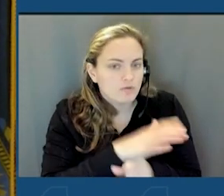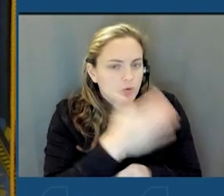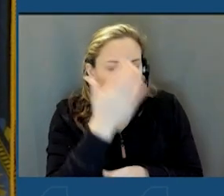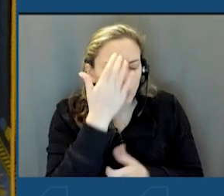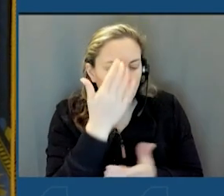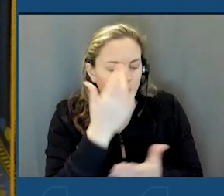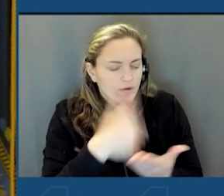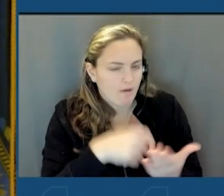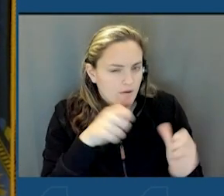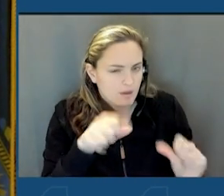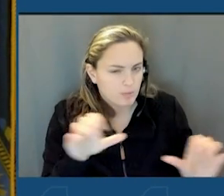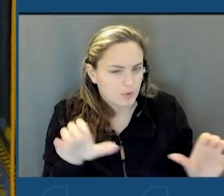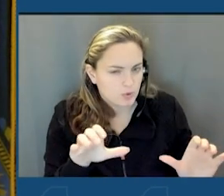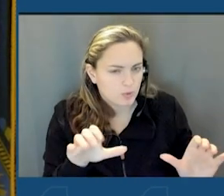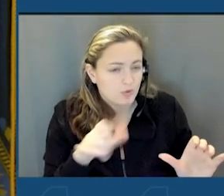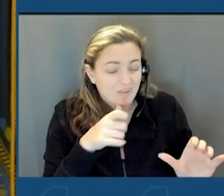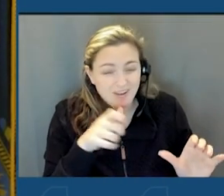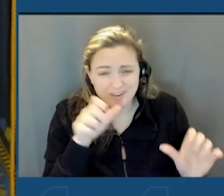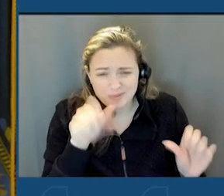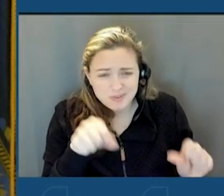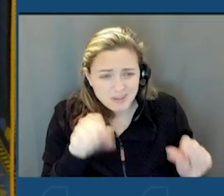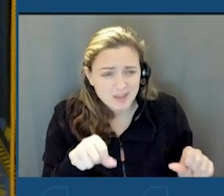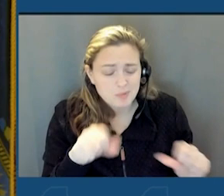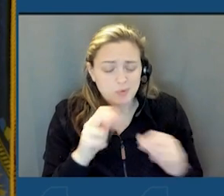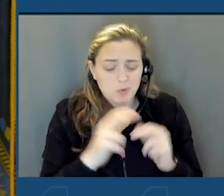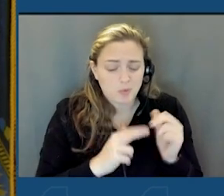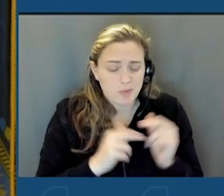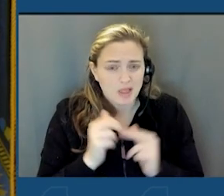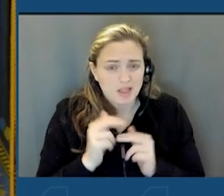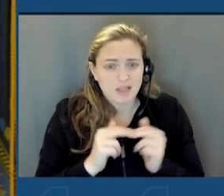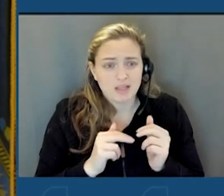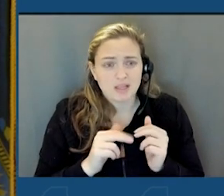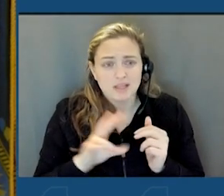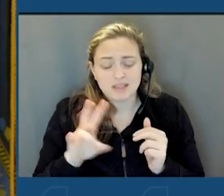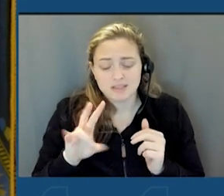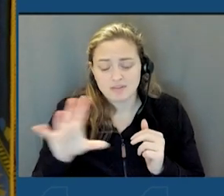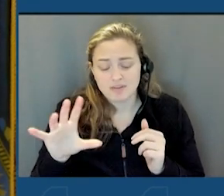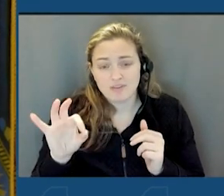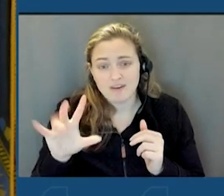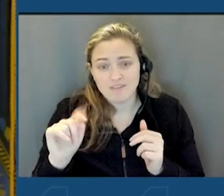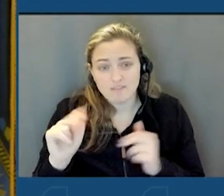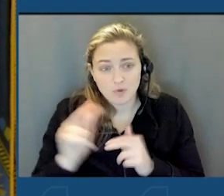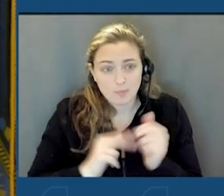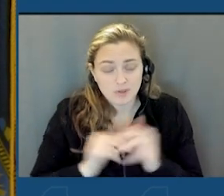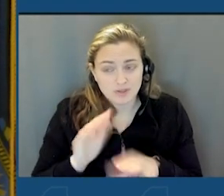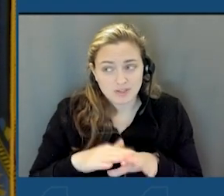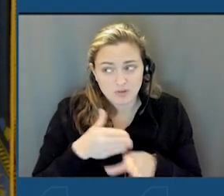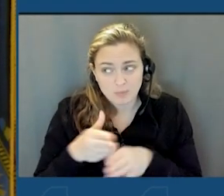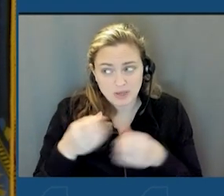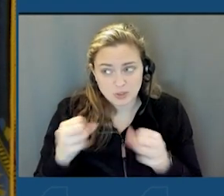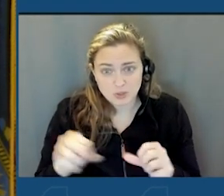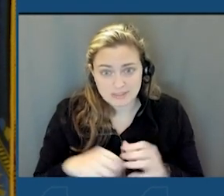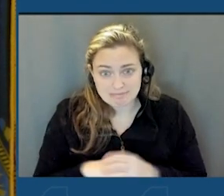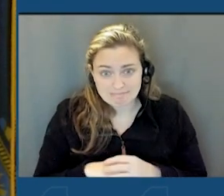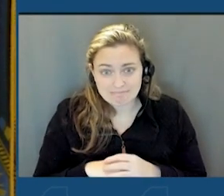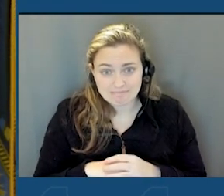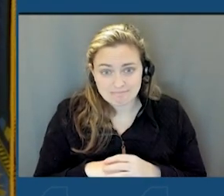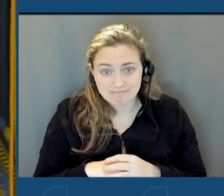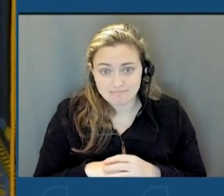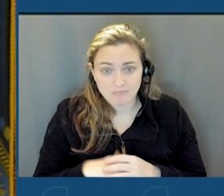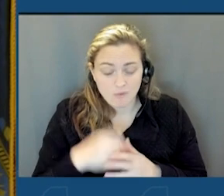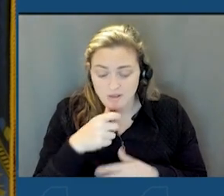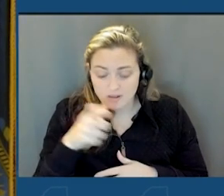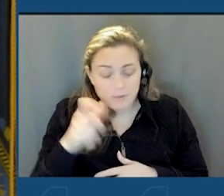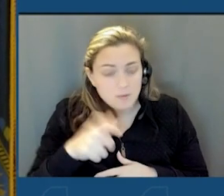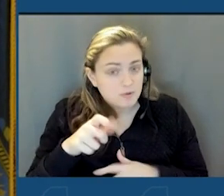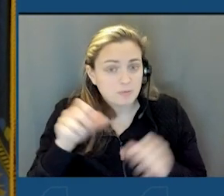do. You're not supposed to be able to build 75-foot buildings on main streets. You weren't supposed to be able to